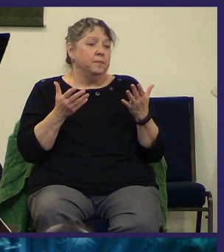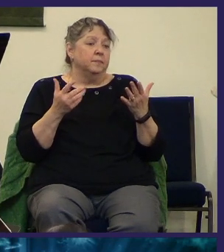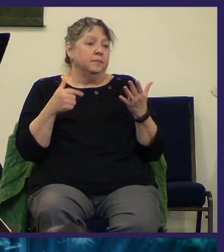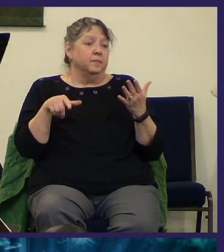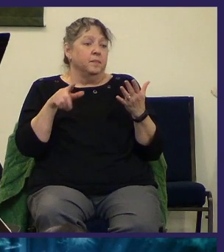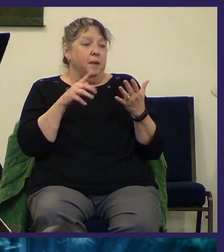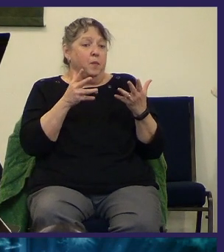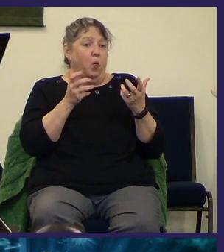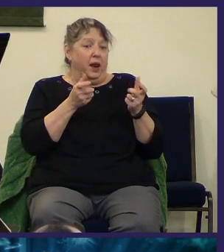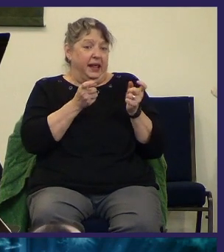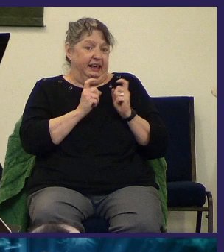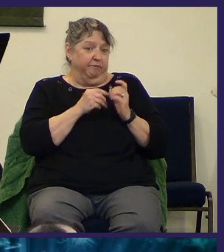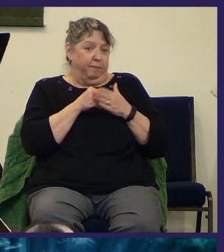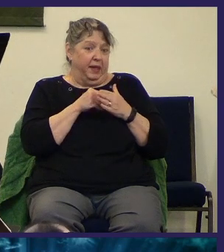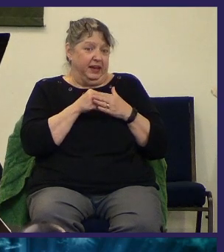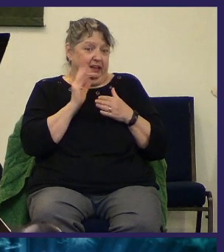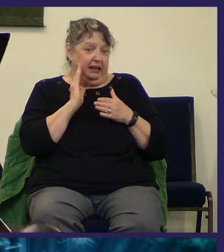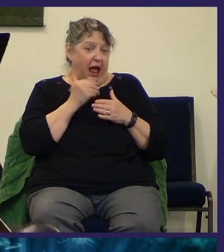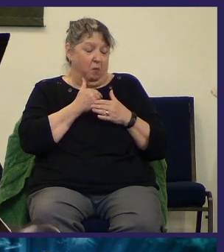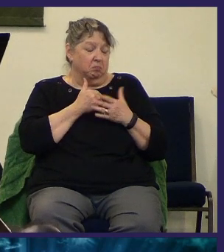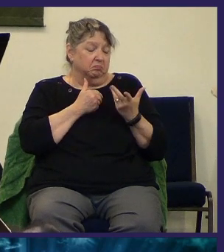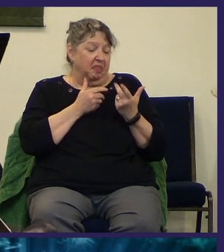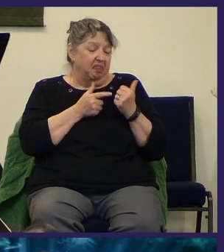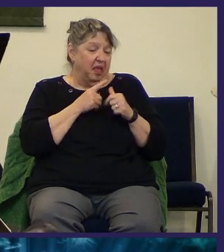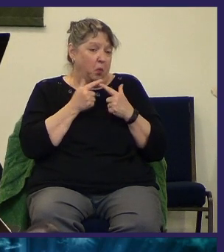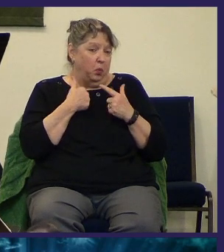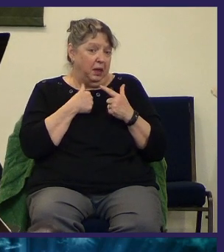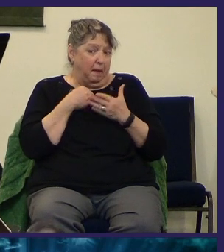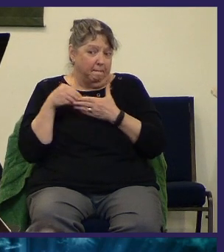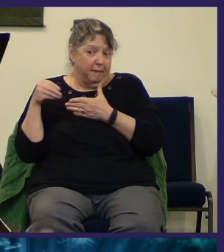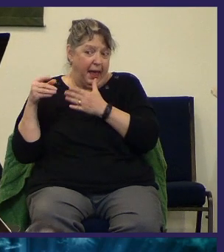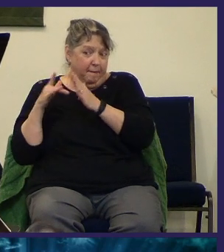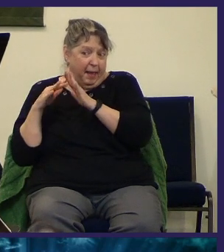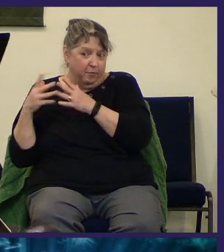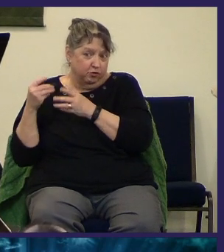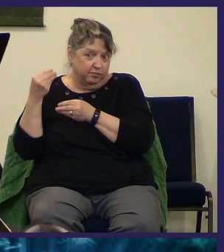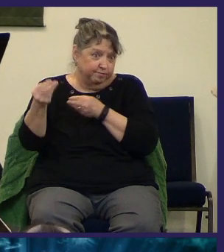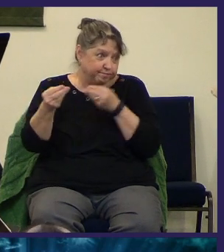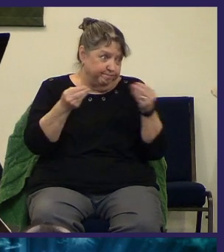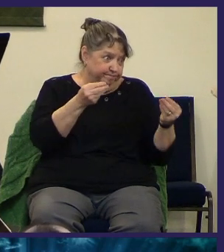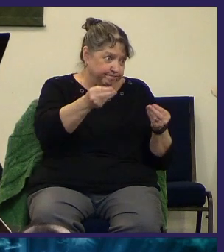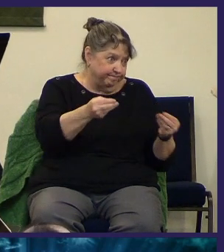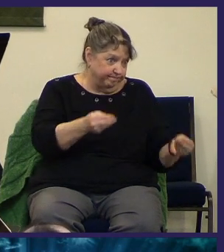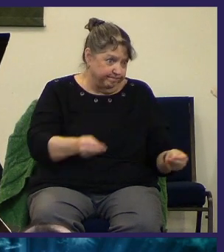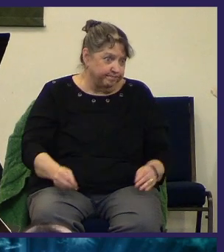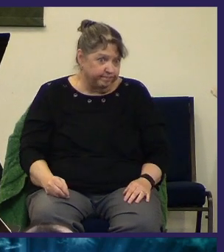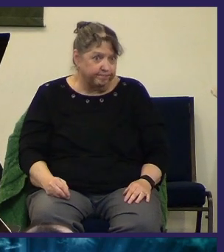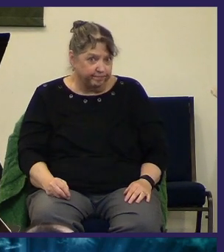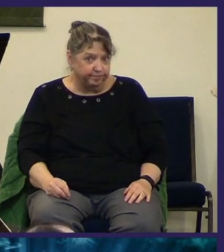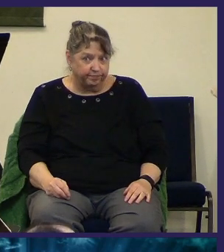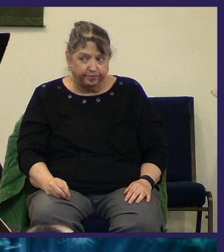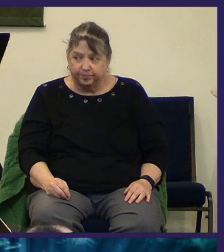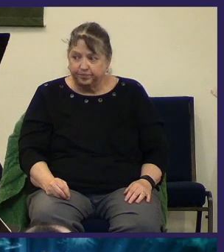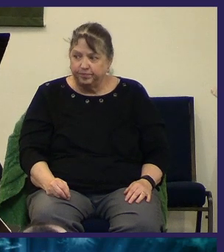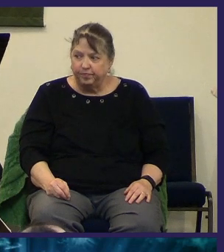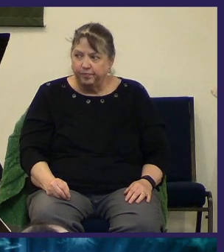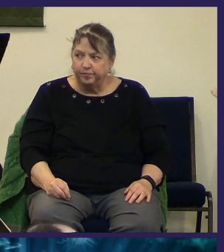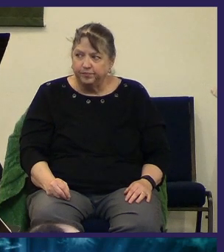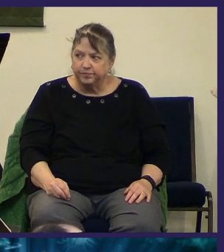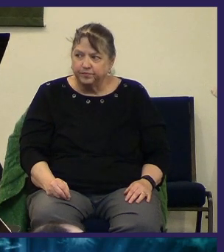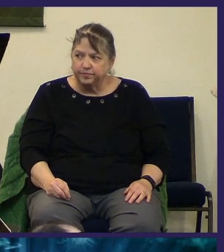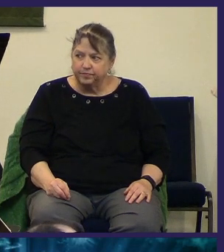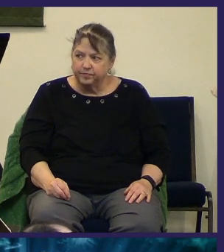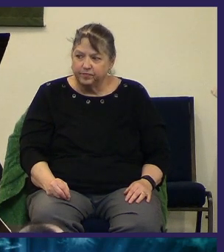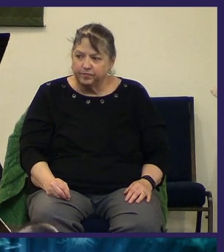you can do so by just filling out that self-addressed envelope and sending it into the gideon organization